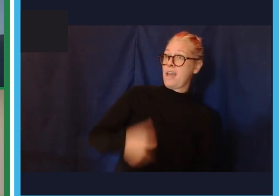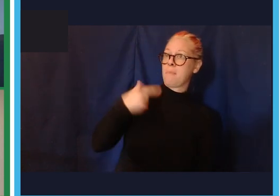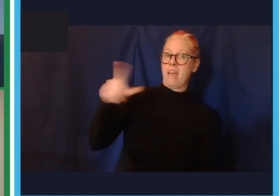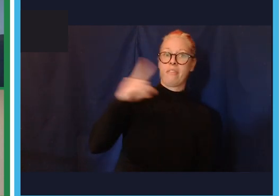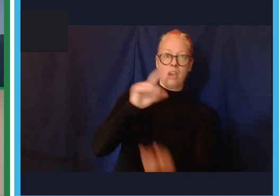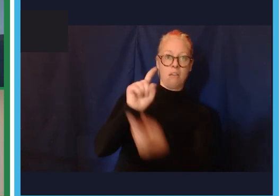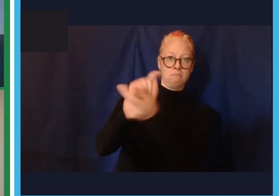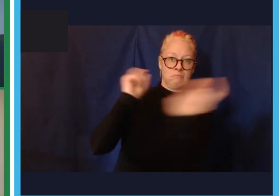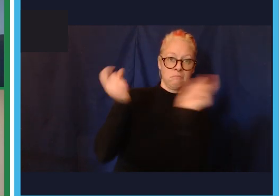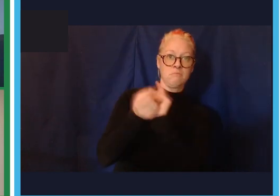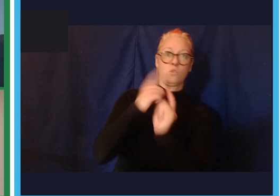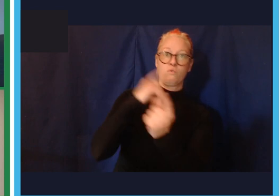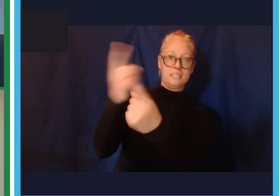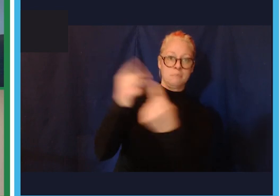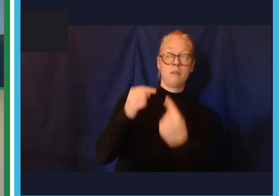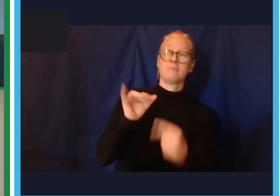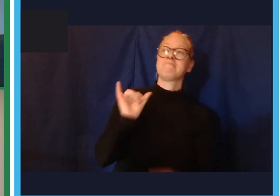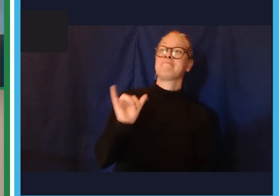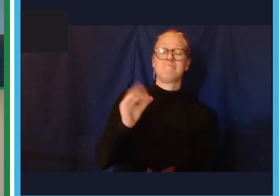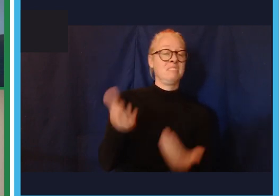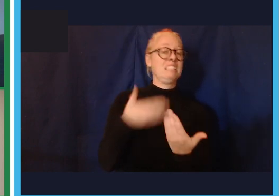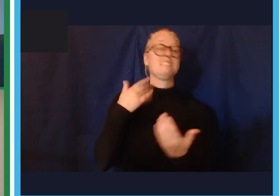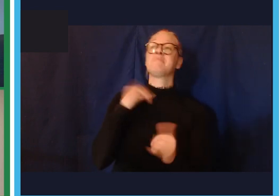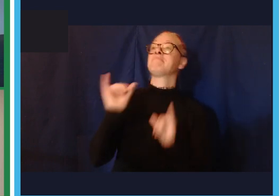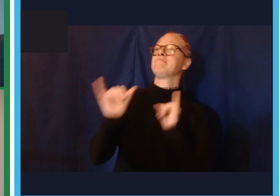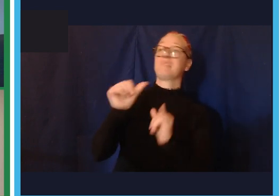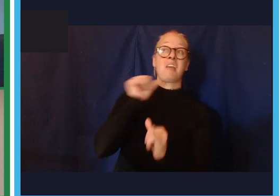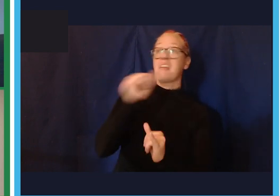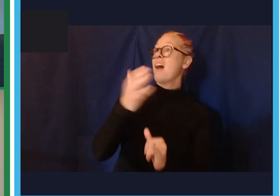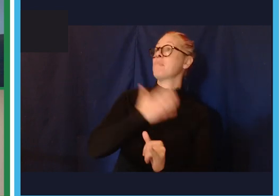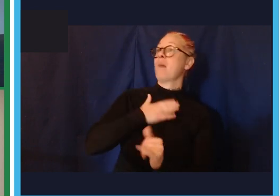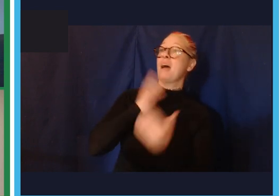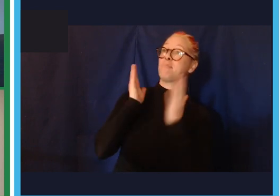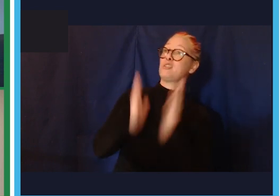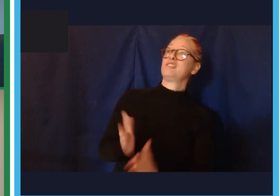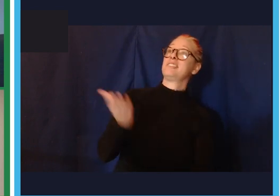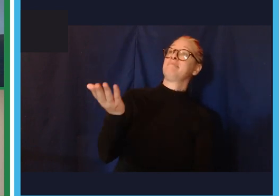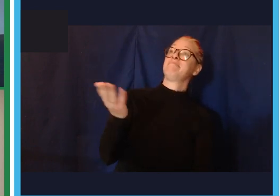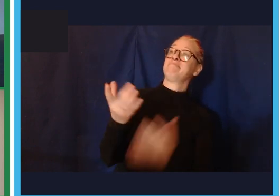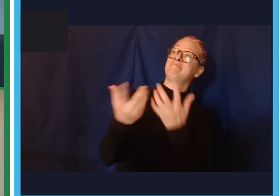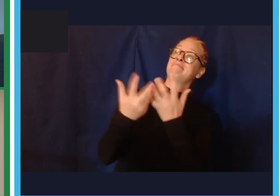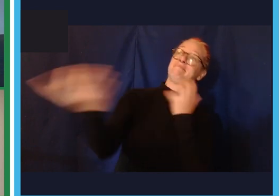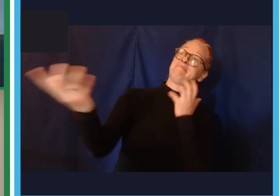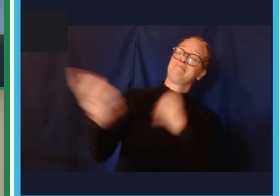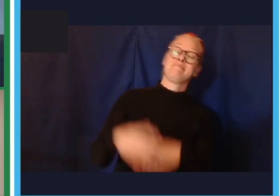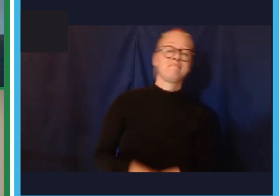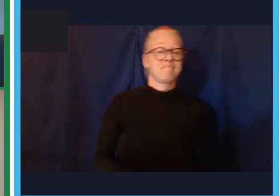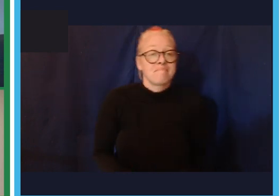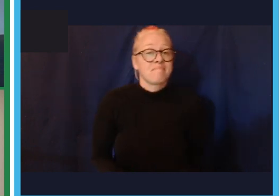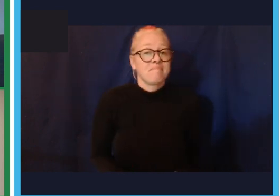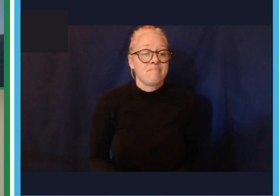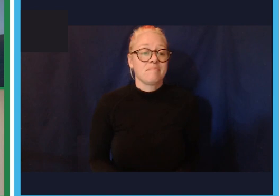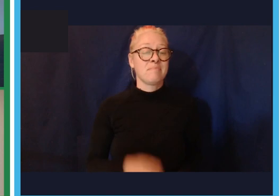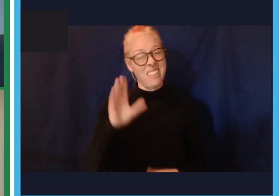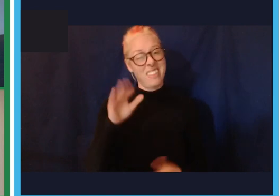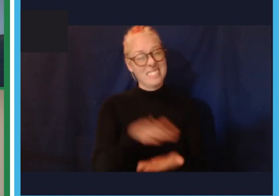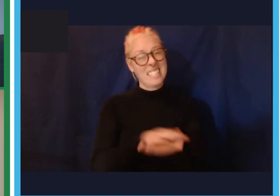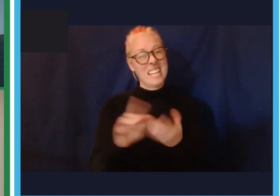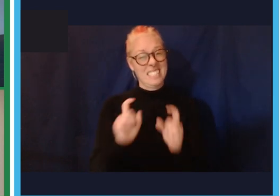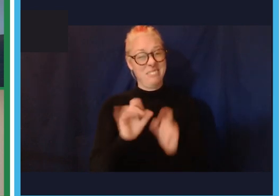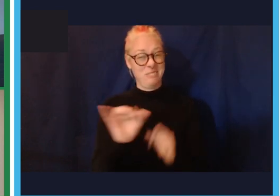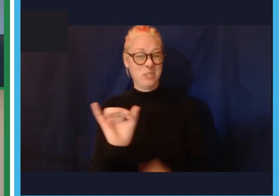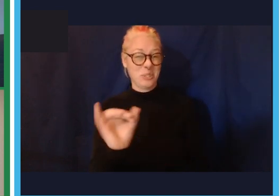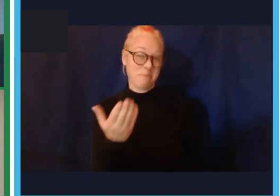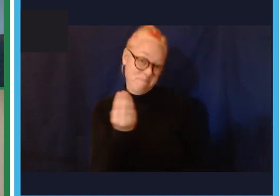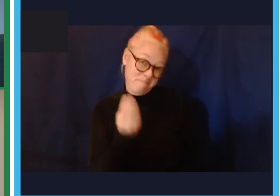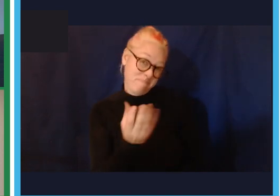me. Good point. I think, yeah, I mean, it's difficult to walk around in this world anyways, but to do it